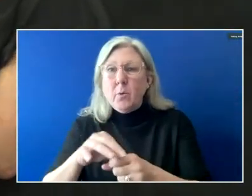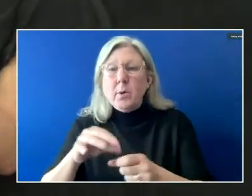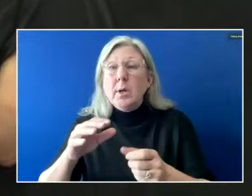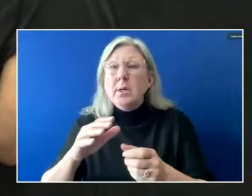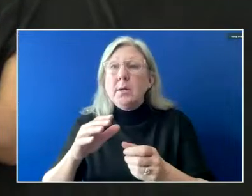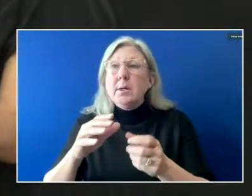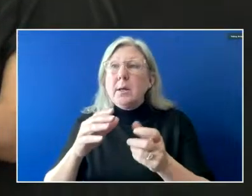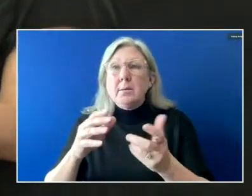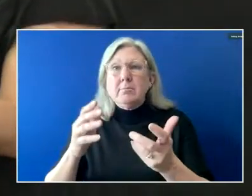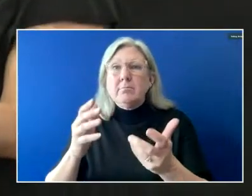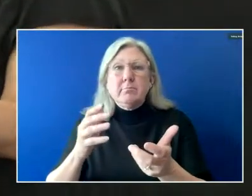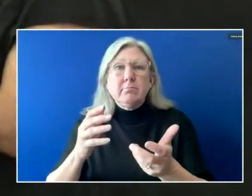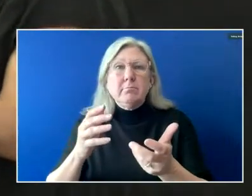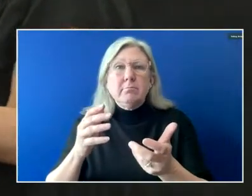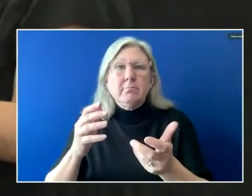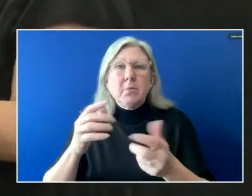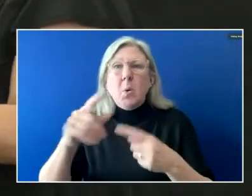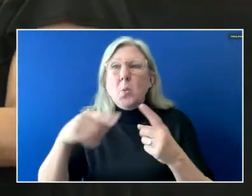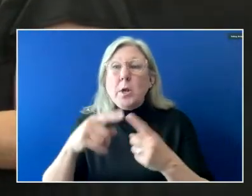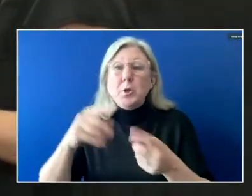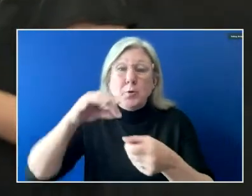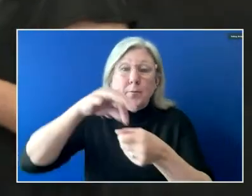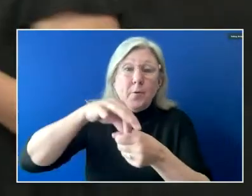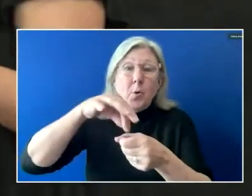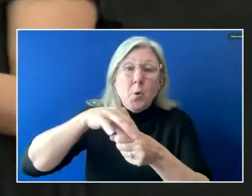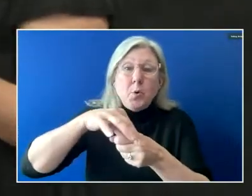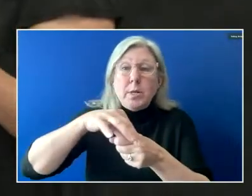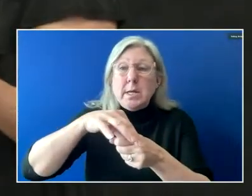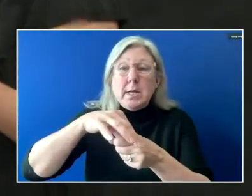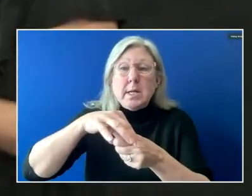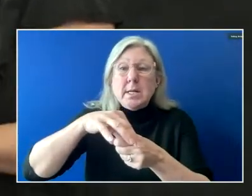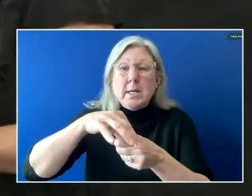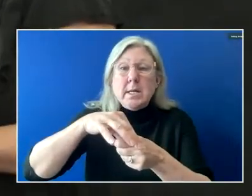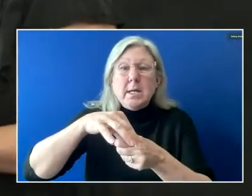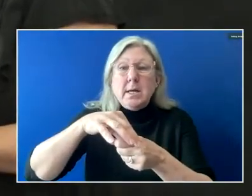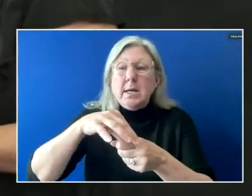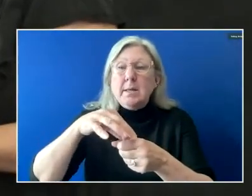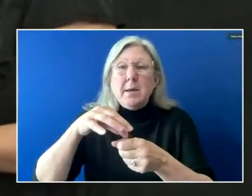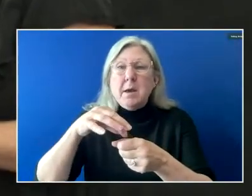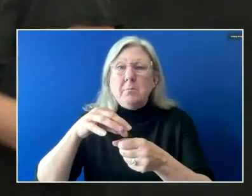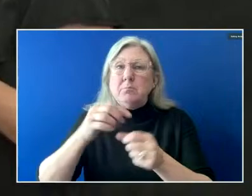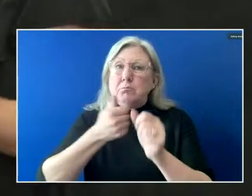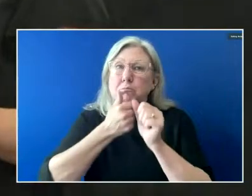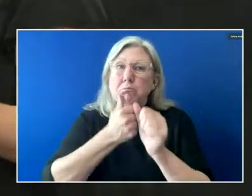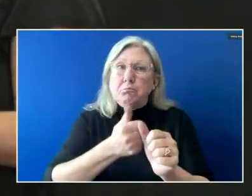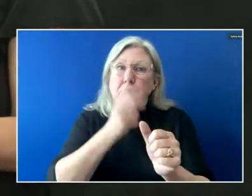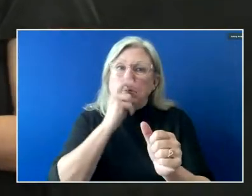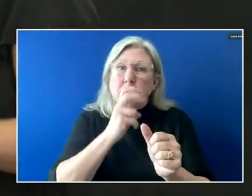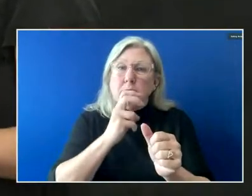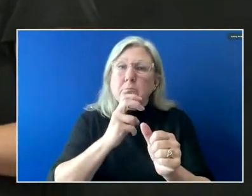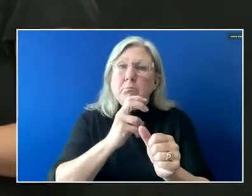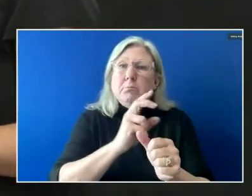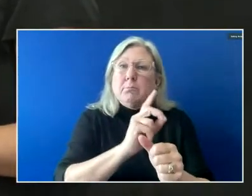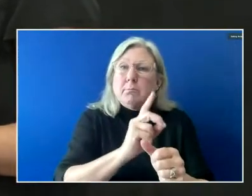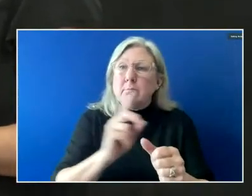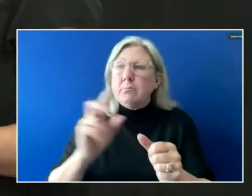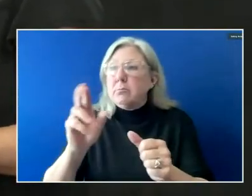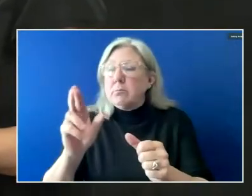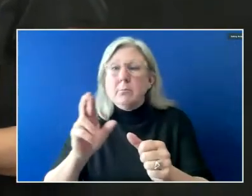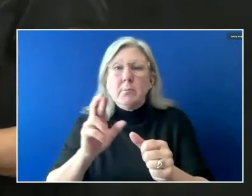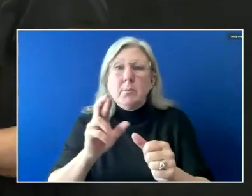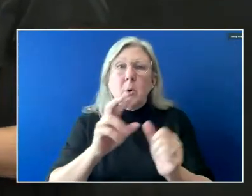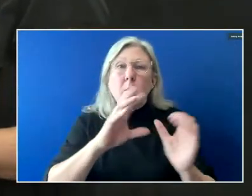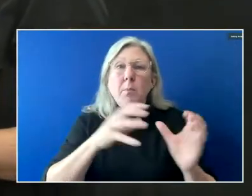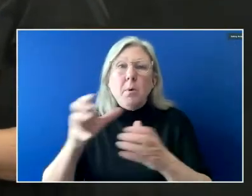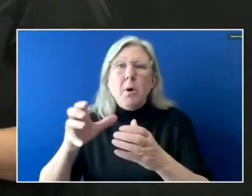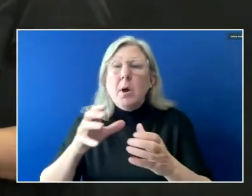um when when you're voting um it gets rid of that Partyline voting and and people tend to vote more for a candidate